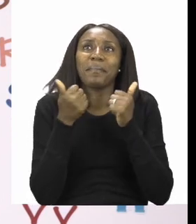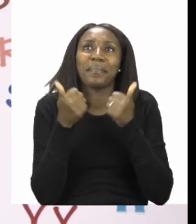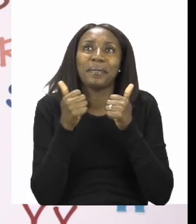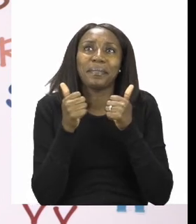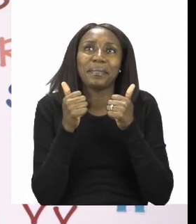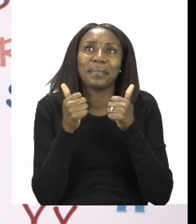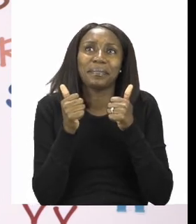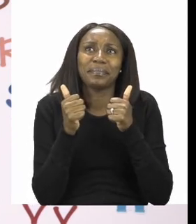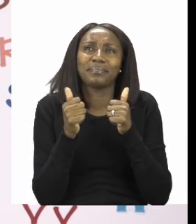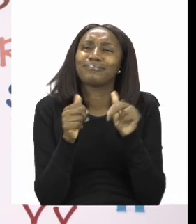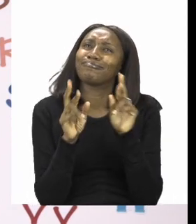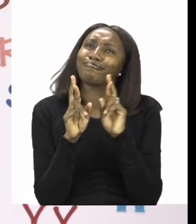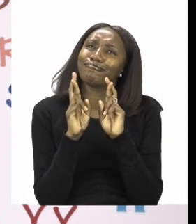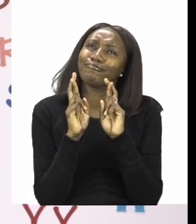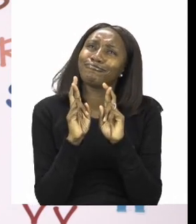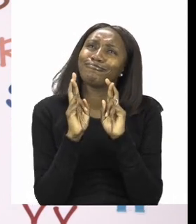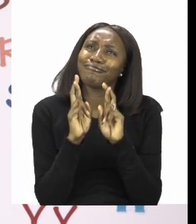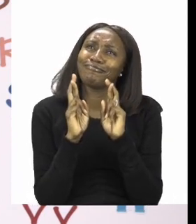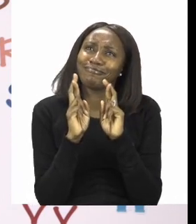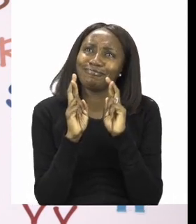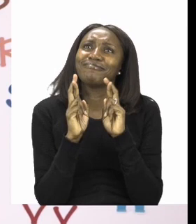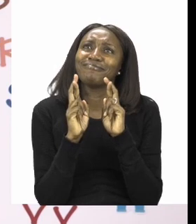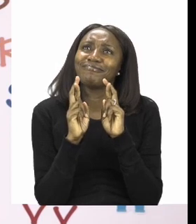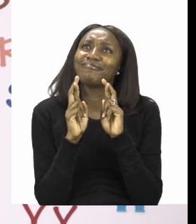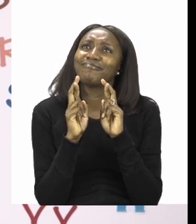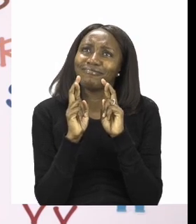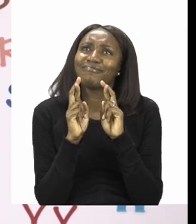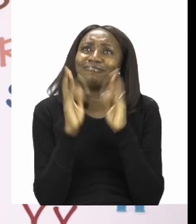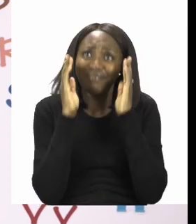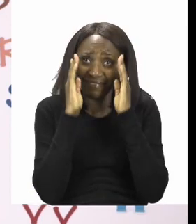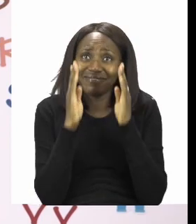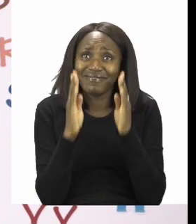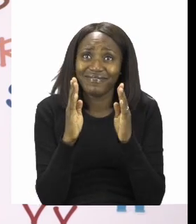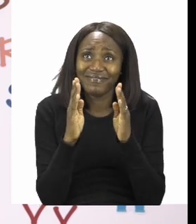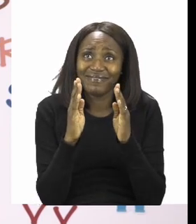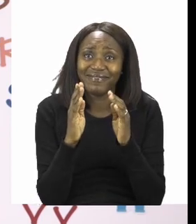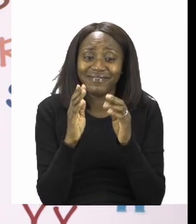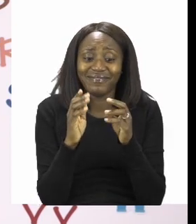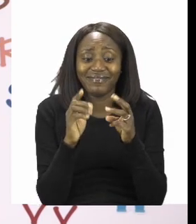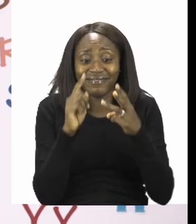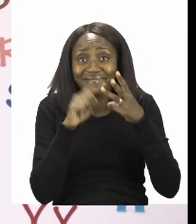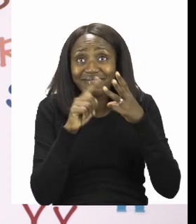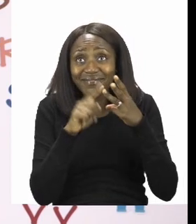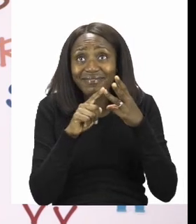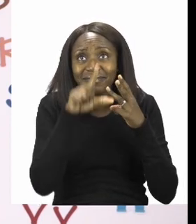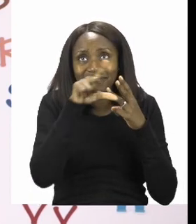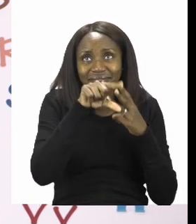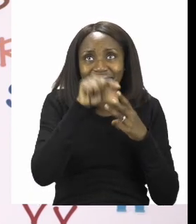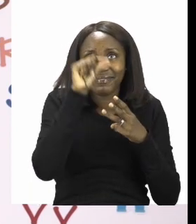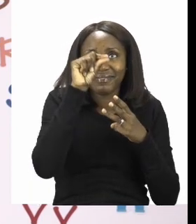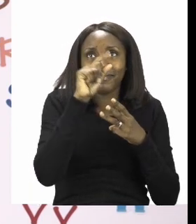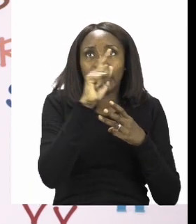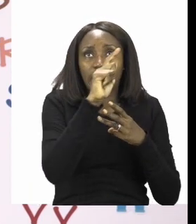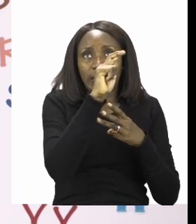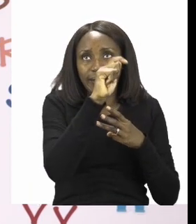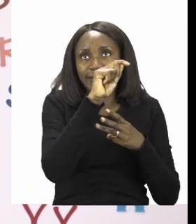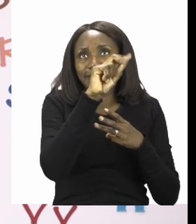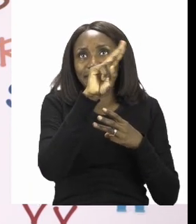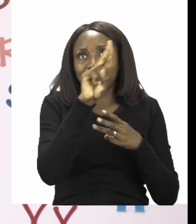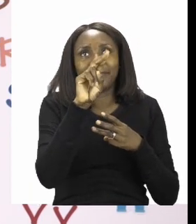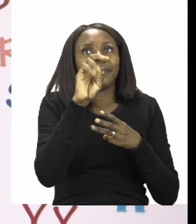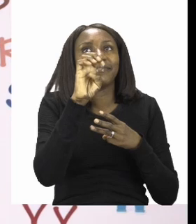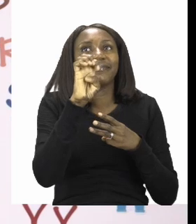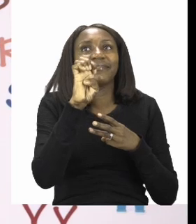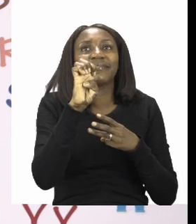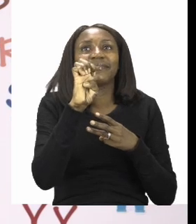everyone. I hope you're still following. The last one is the word the. So we're going to